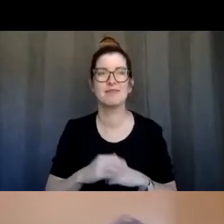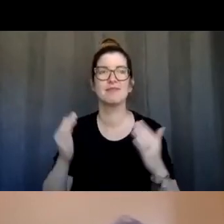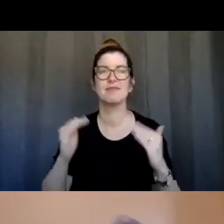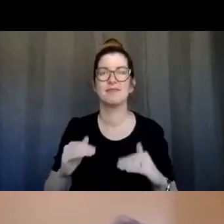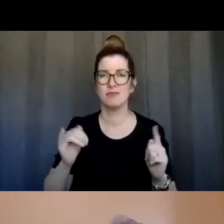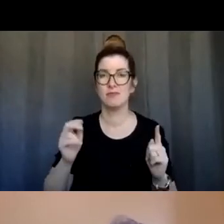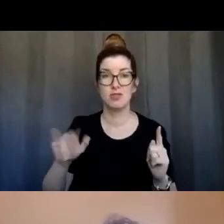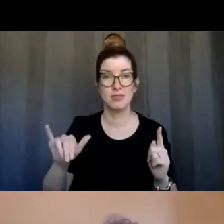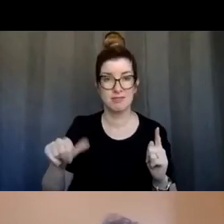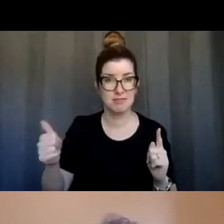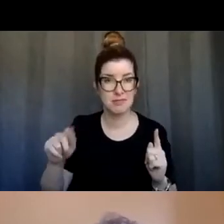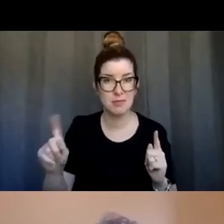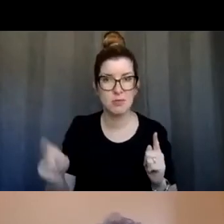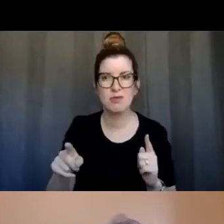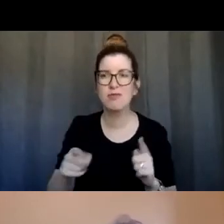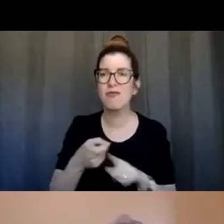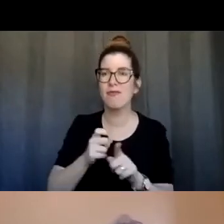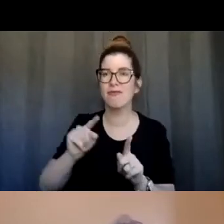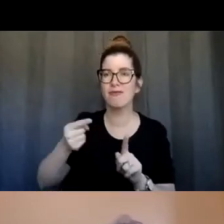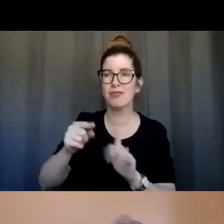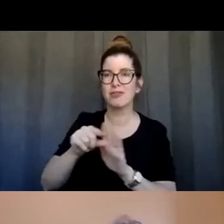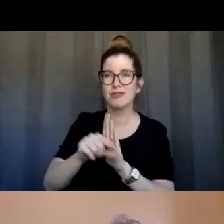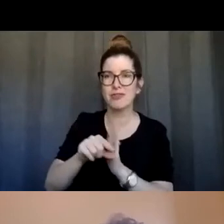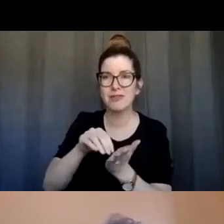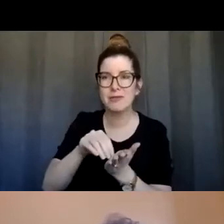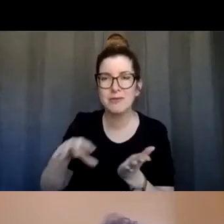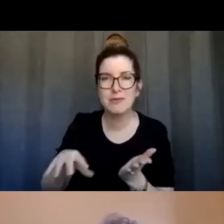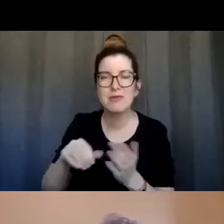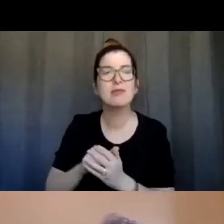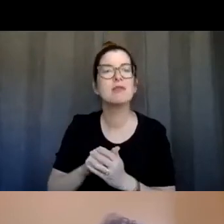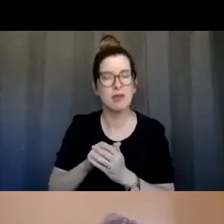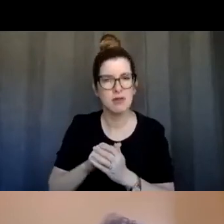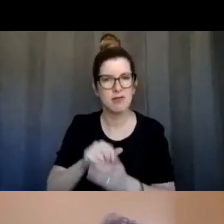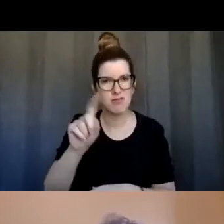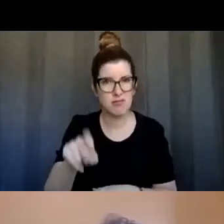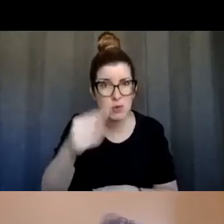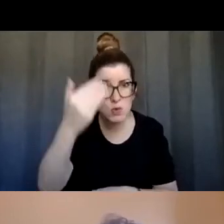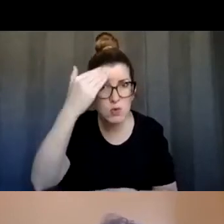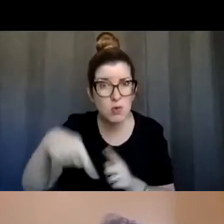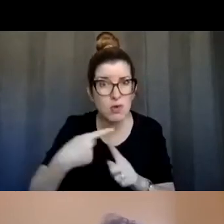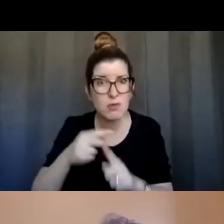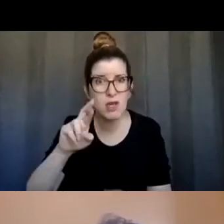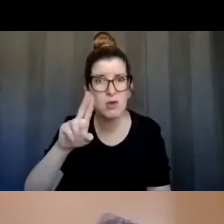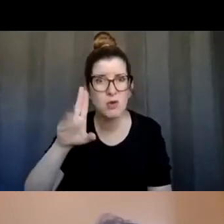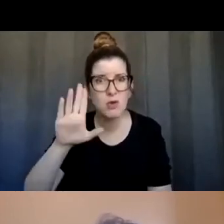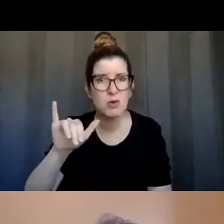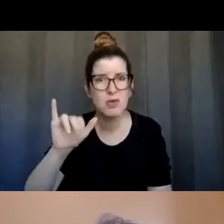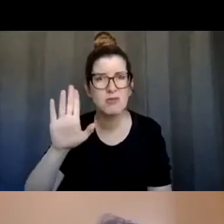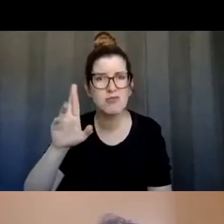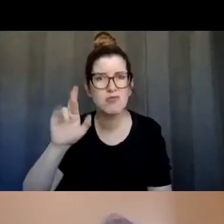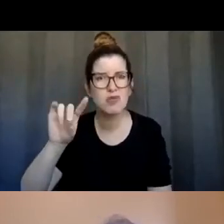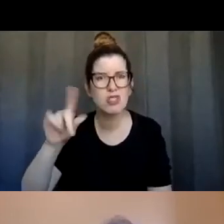Another question. This one is from a first grade student. Did you know about Ruby Bridges, and why did you go to different schools?